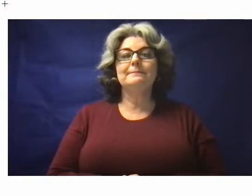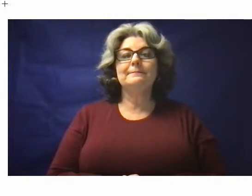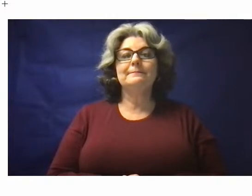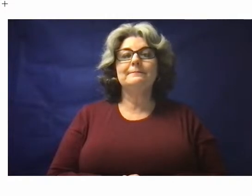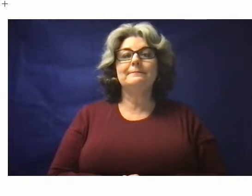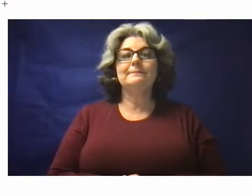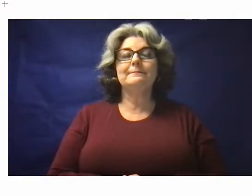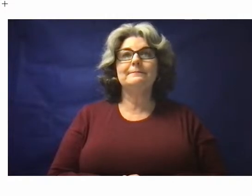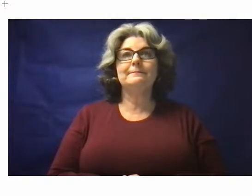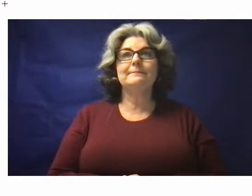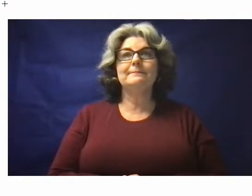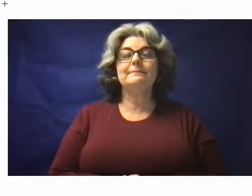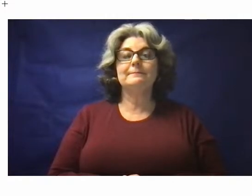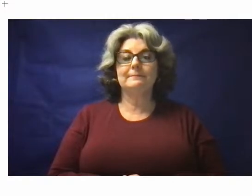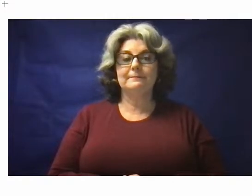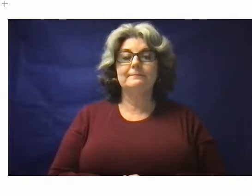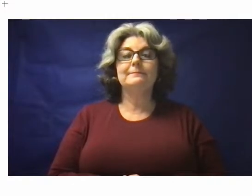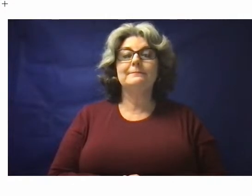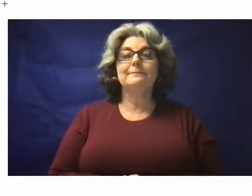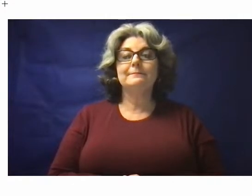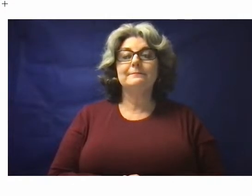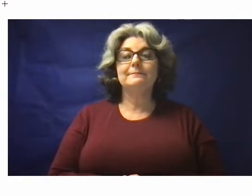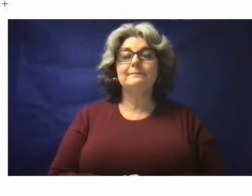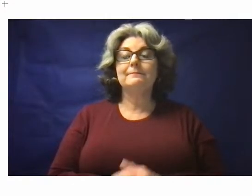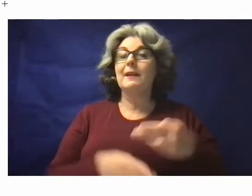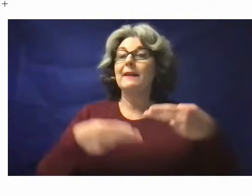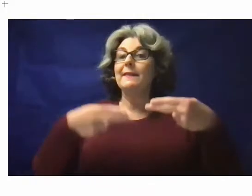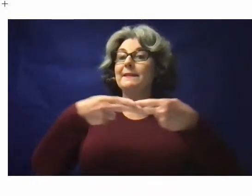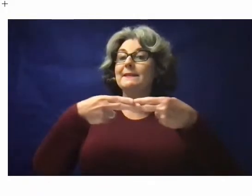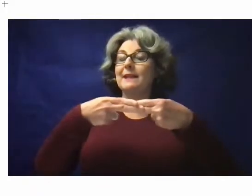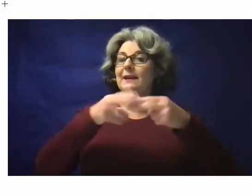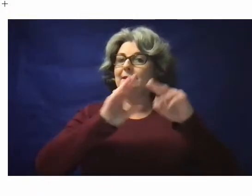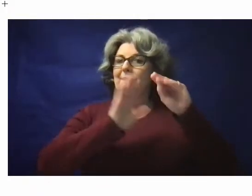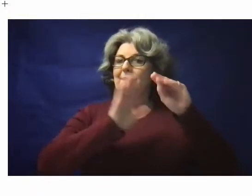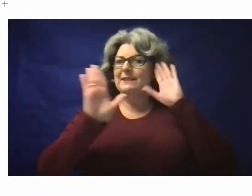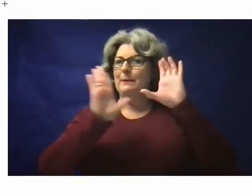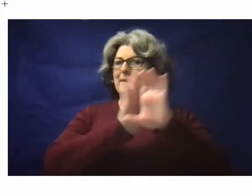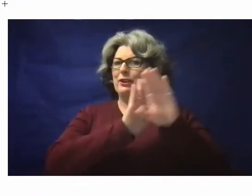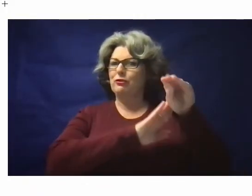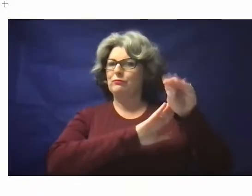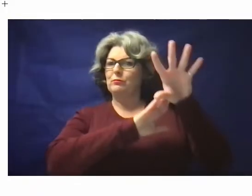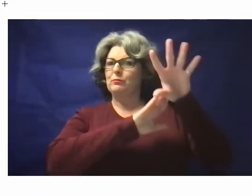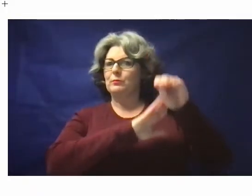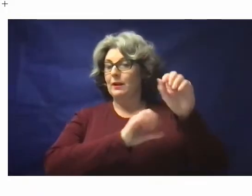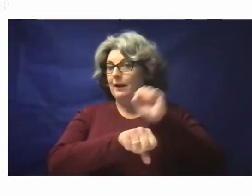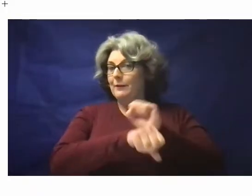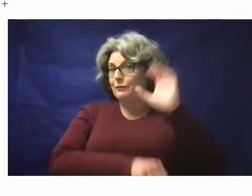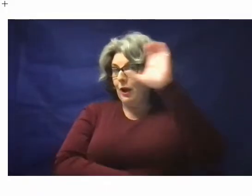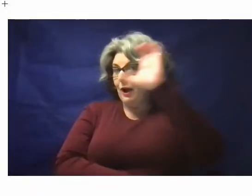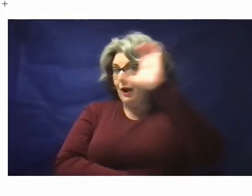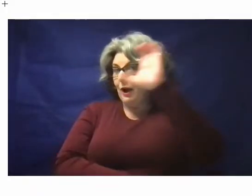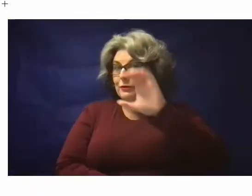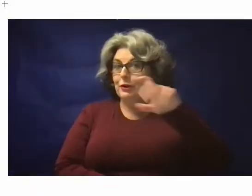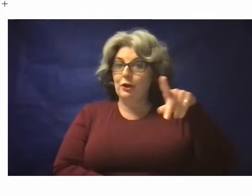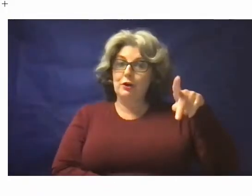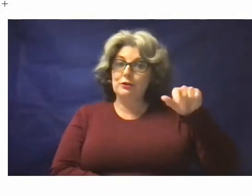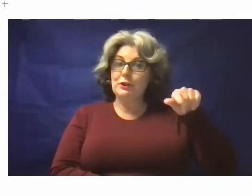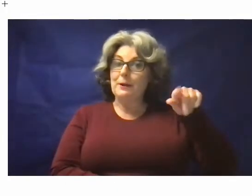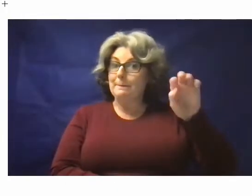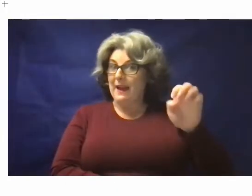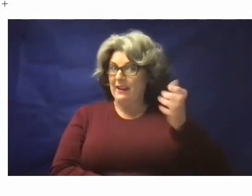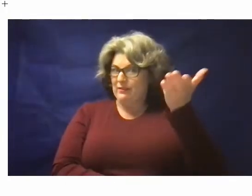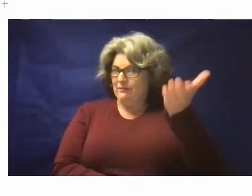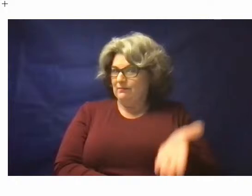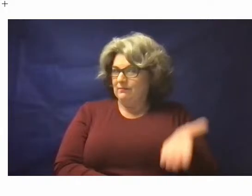Okay. The next slide is a screenshot of a job search page. So on the job search page, you will